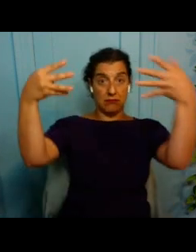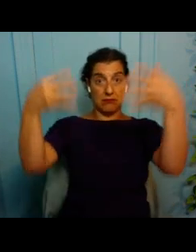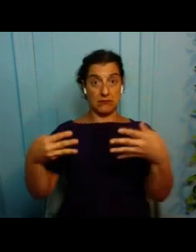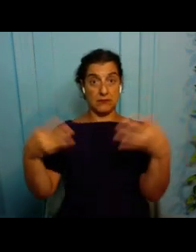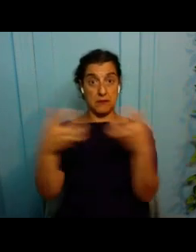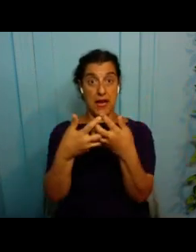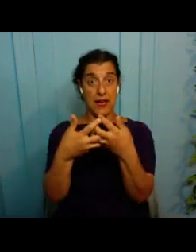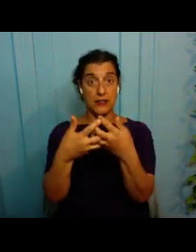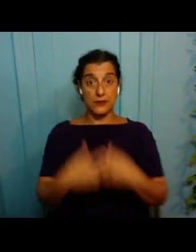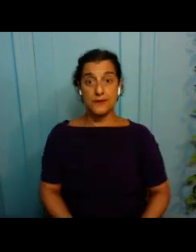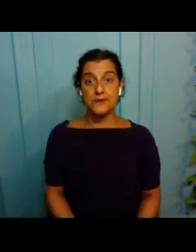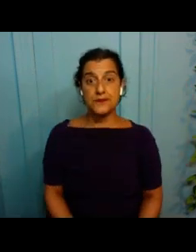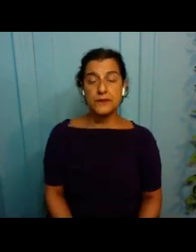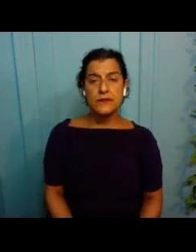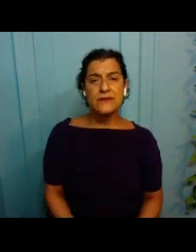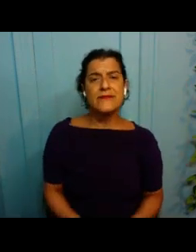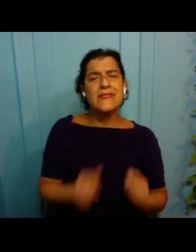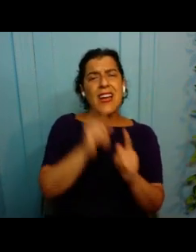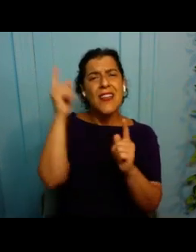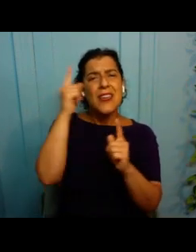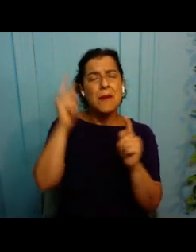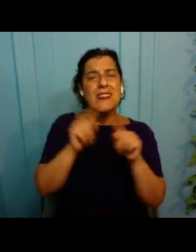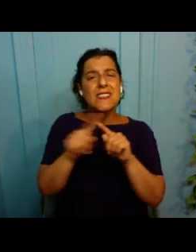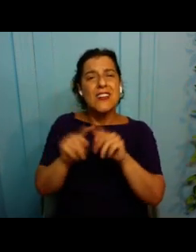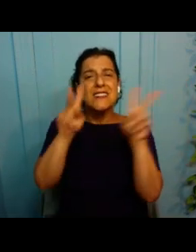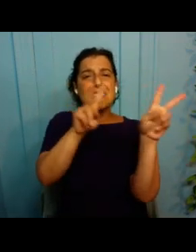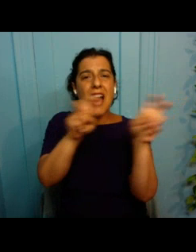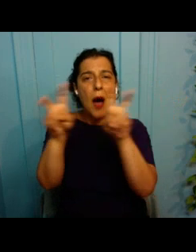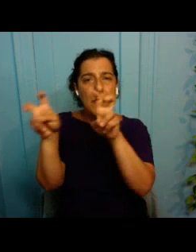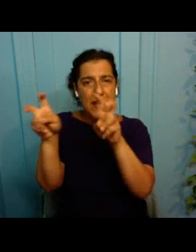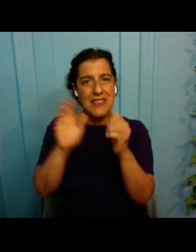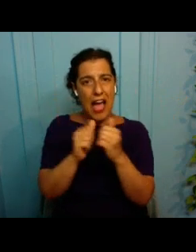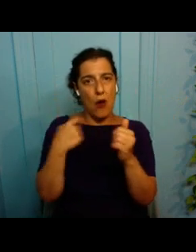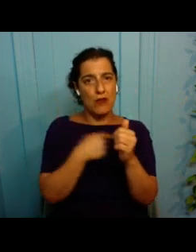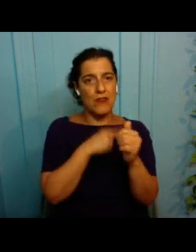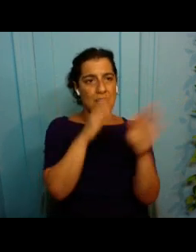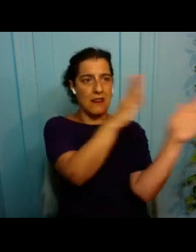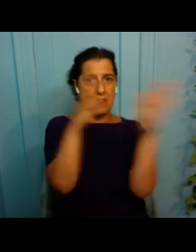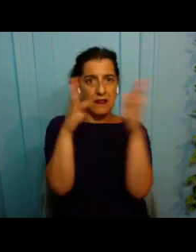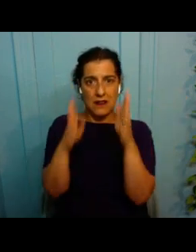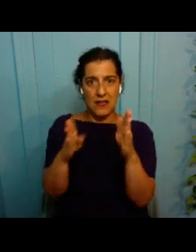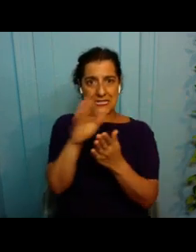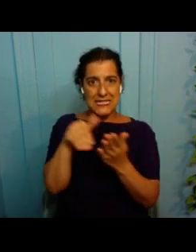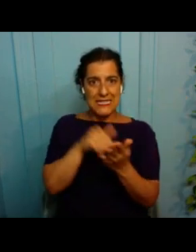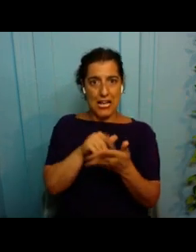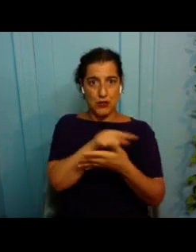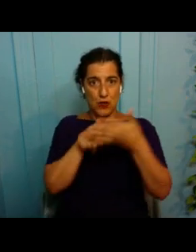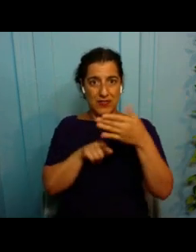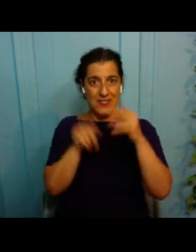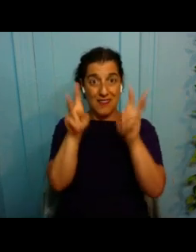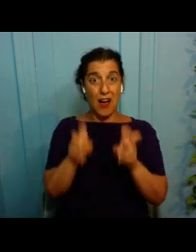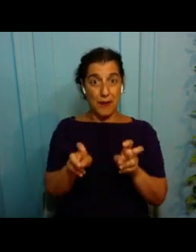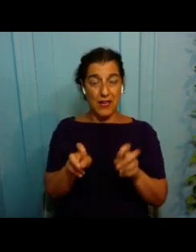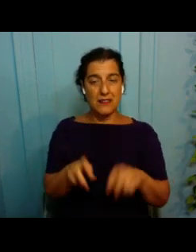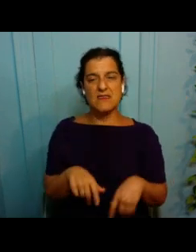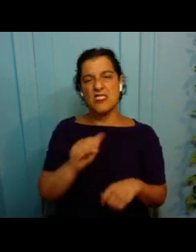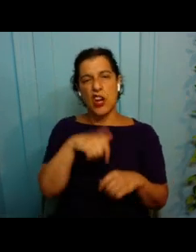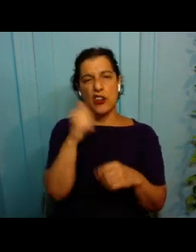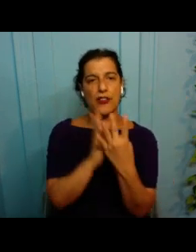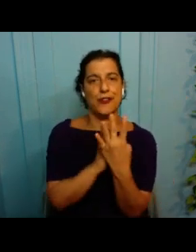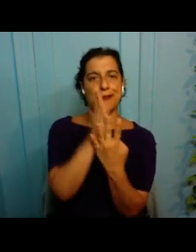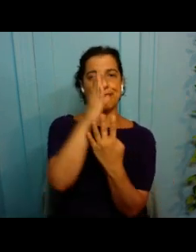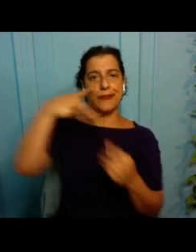Thinking about centering topics, so that's like the next little pillar here. So the way that I just want